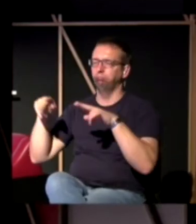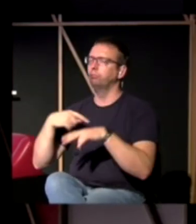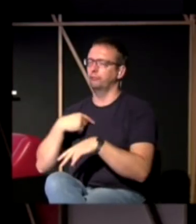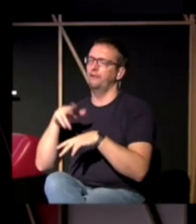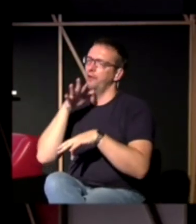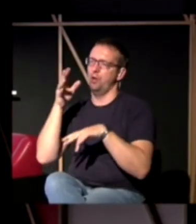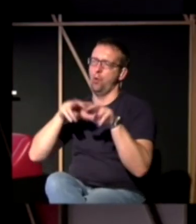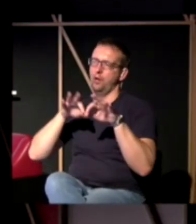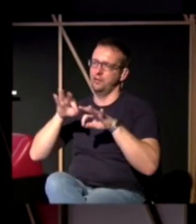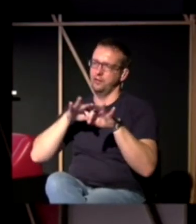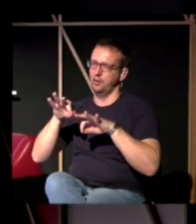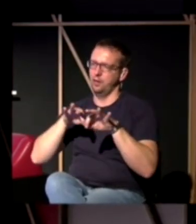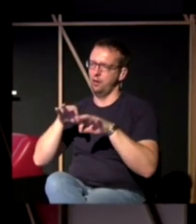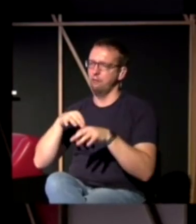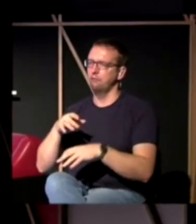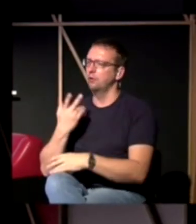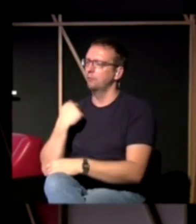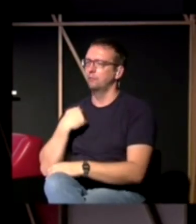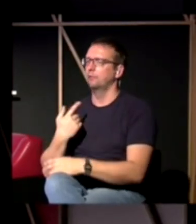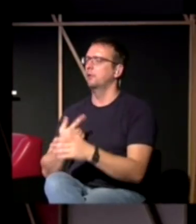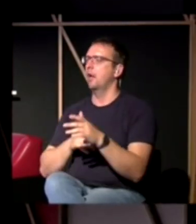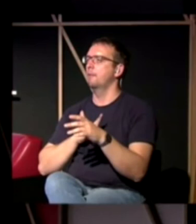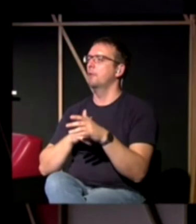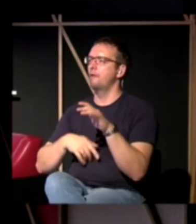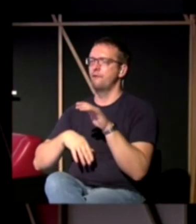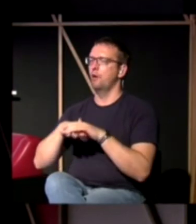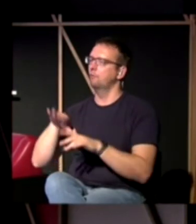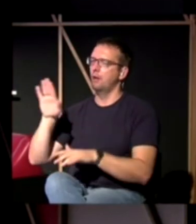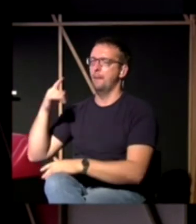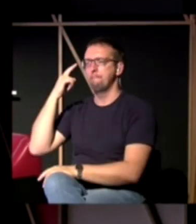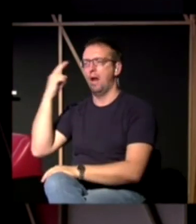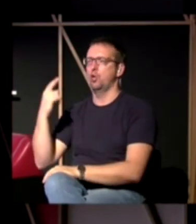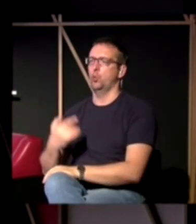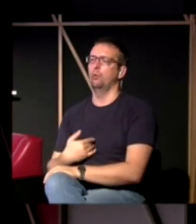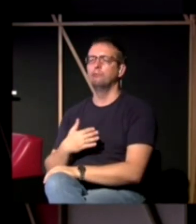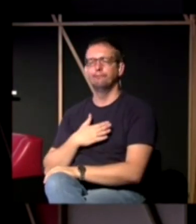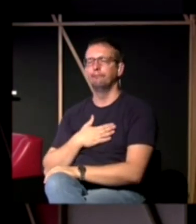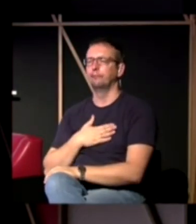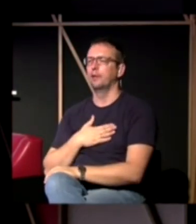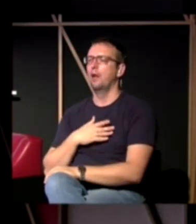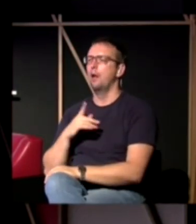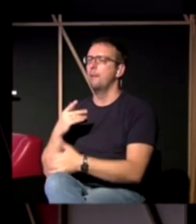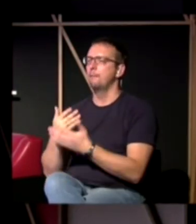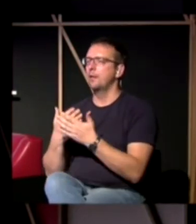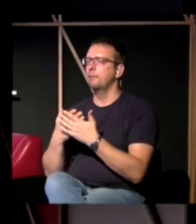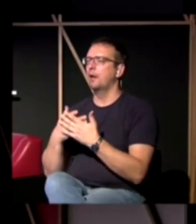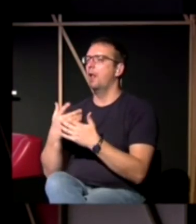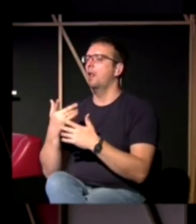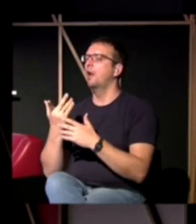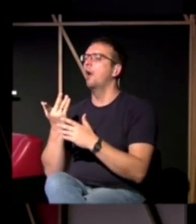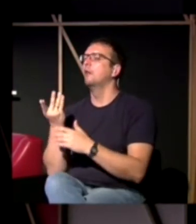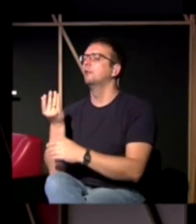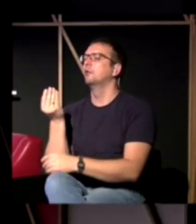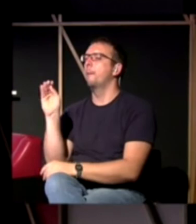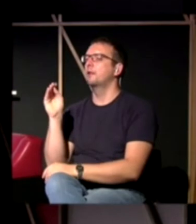speaking with humor about radio commentator. When I first met our blind fans who are